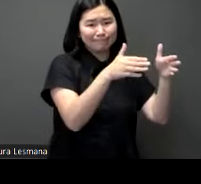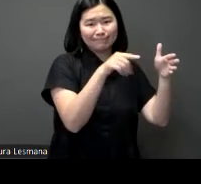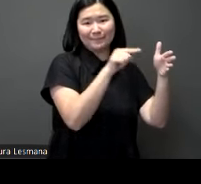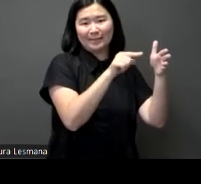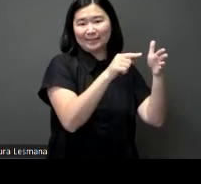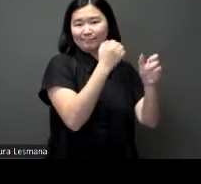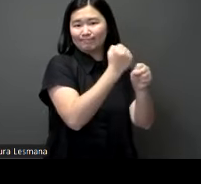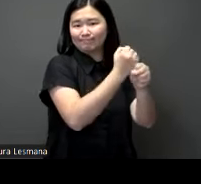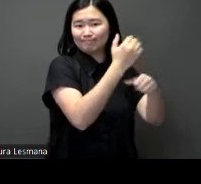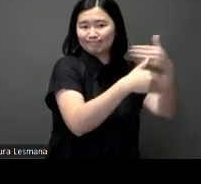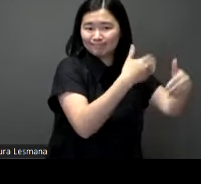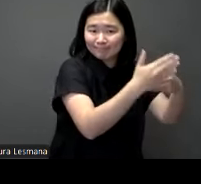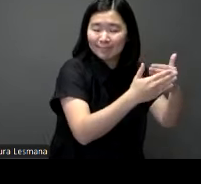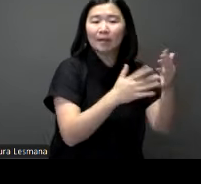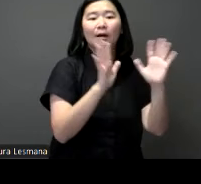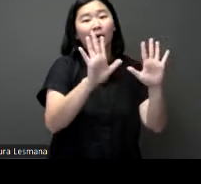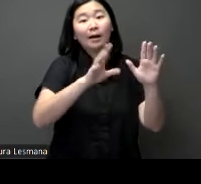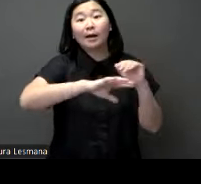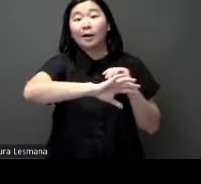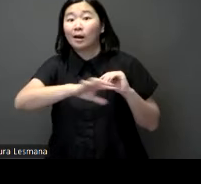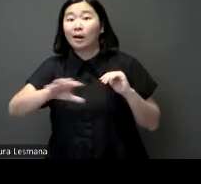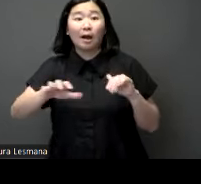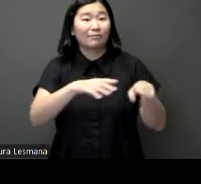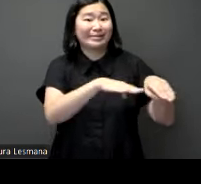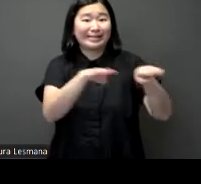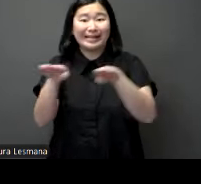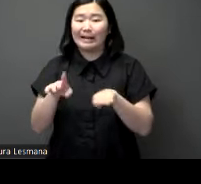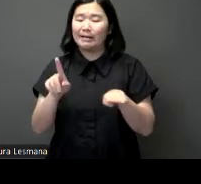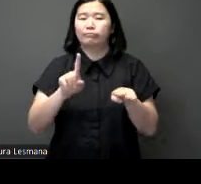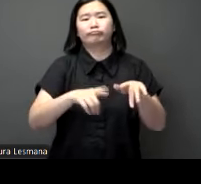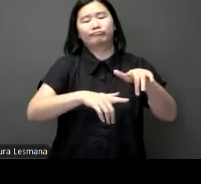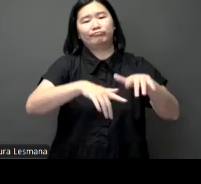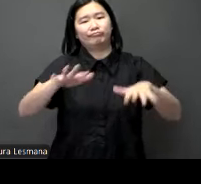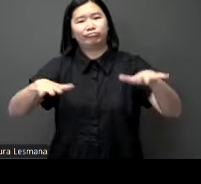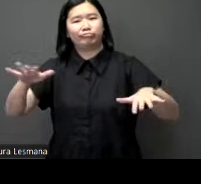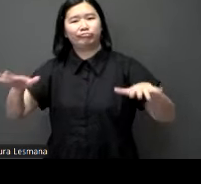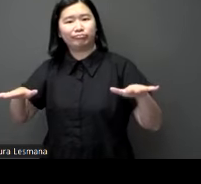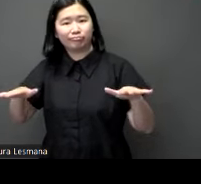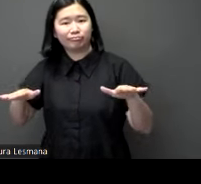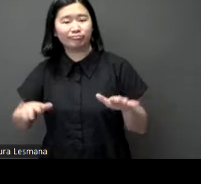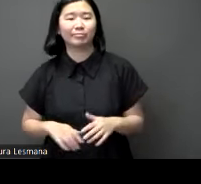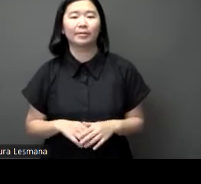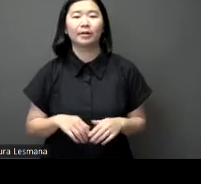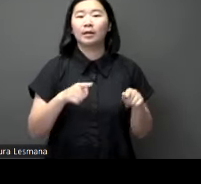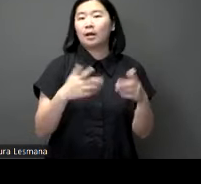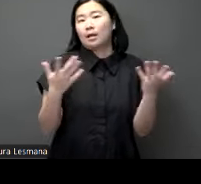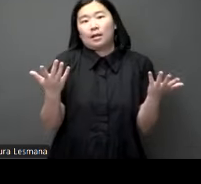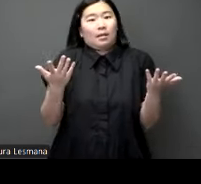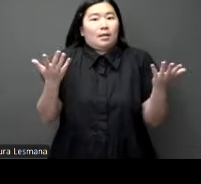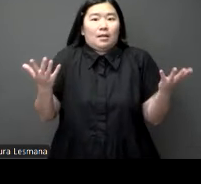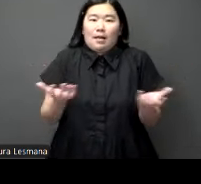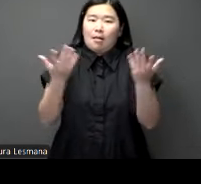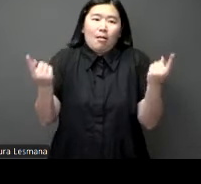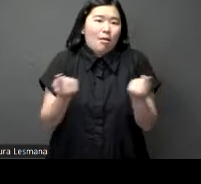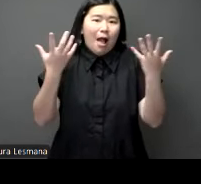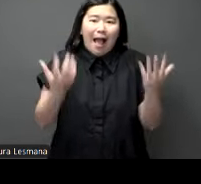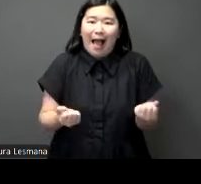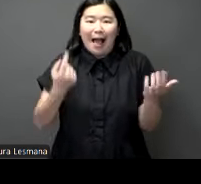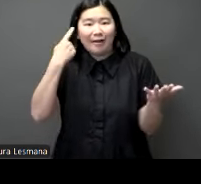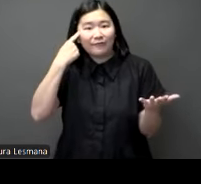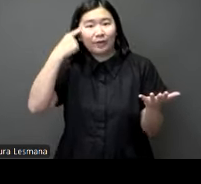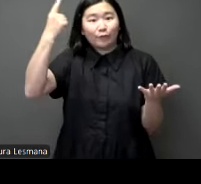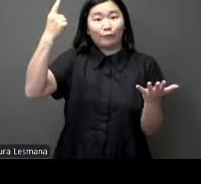a tool that has existed for a few years. It comes from a Ministry of Health, in this case, Chile, and it responds to